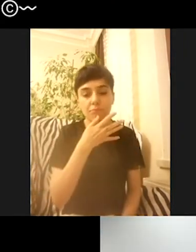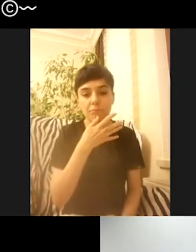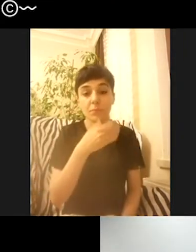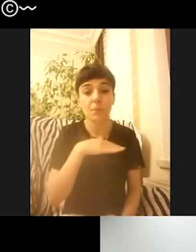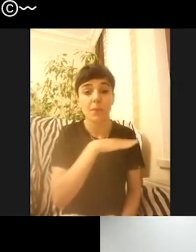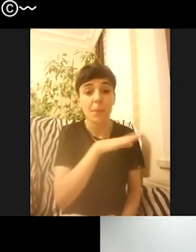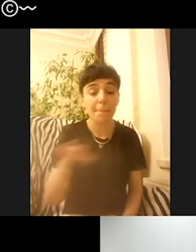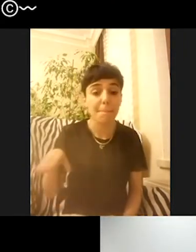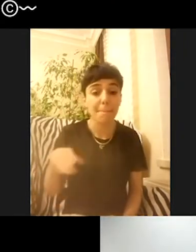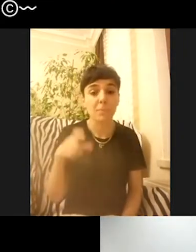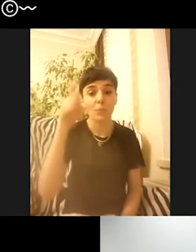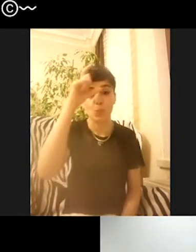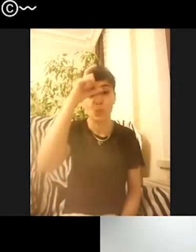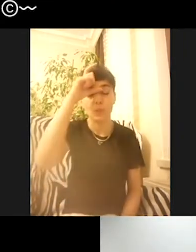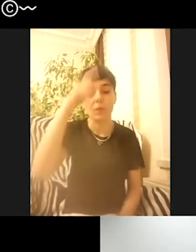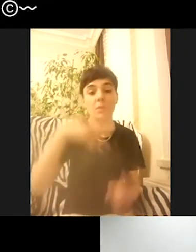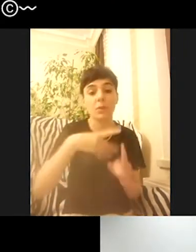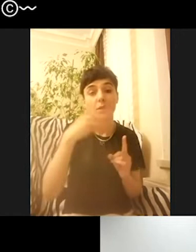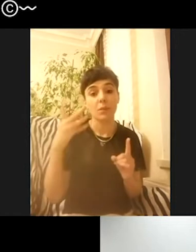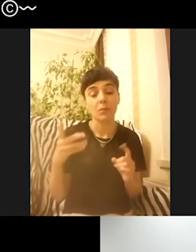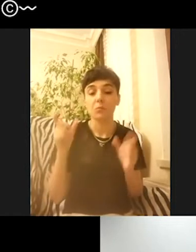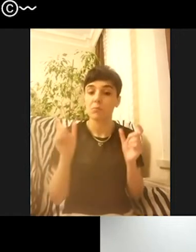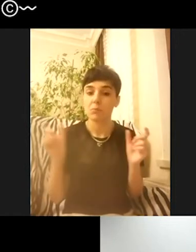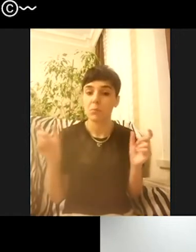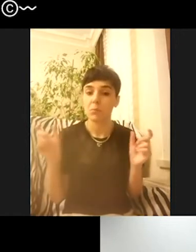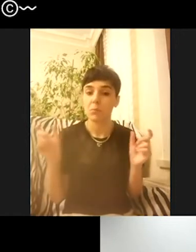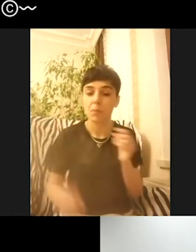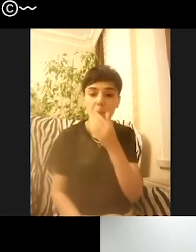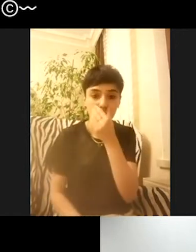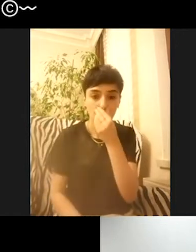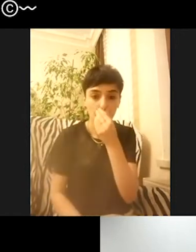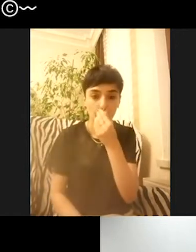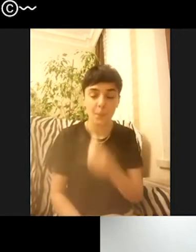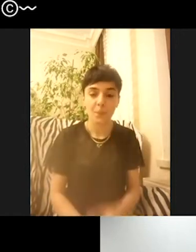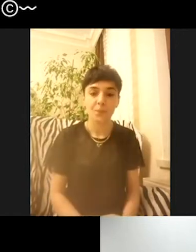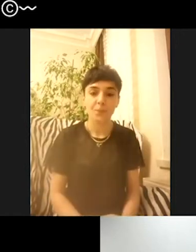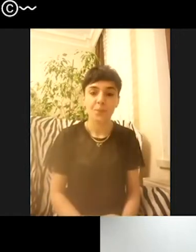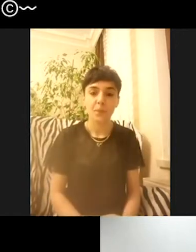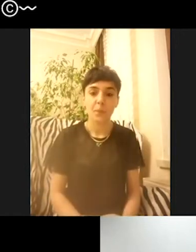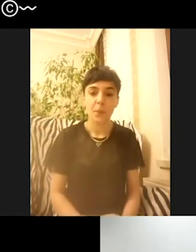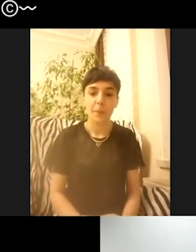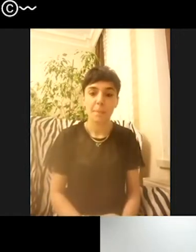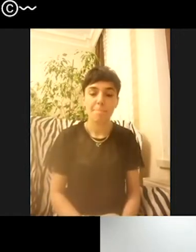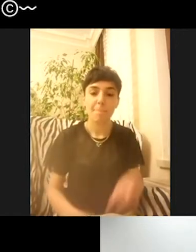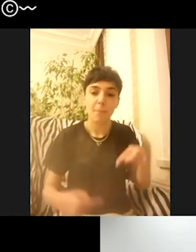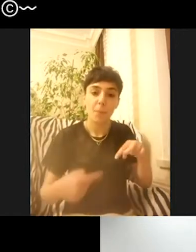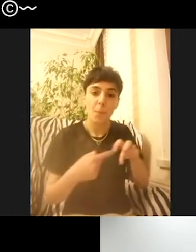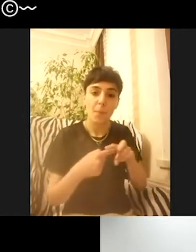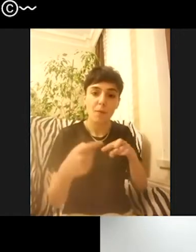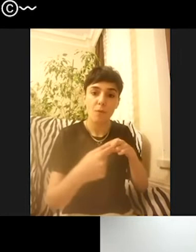performative. And it might have some kind of effects, a tweet that a politician tweeted,